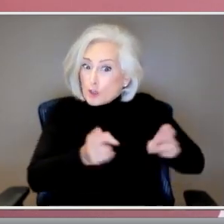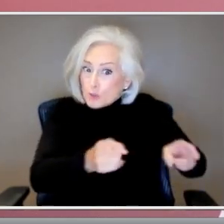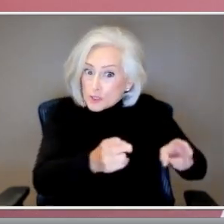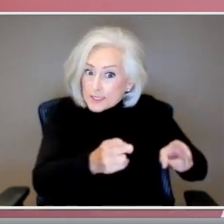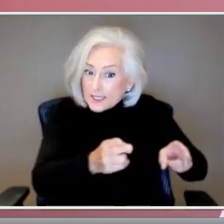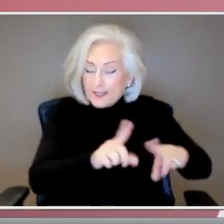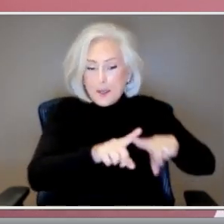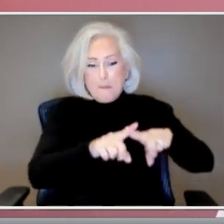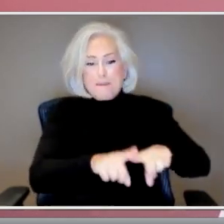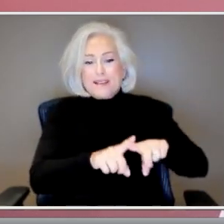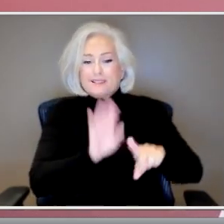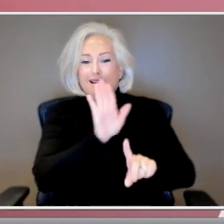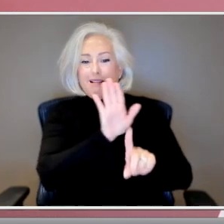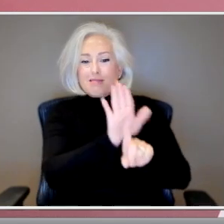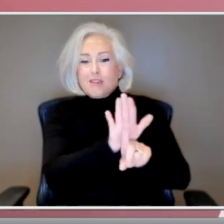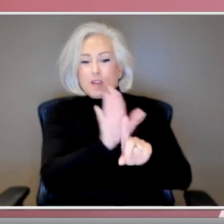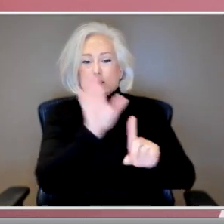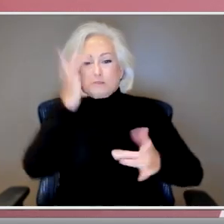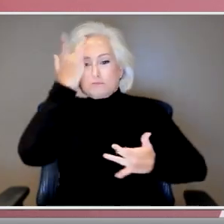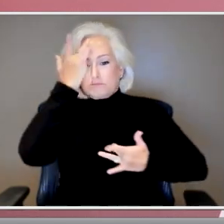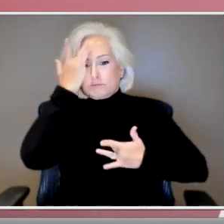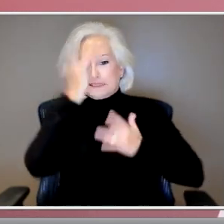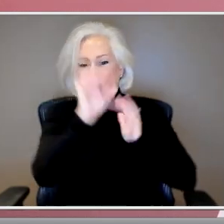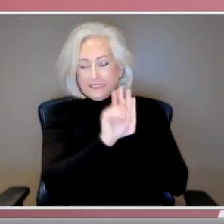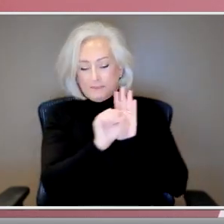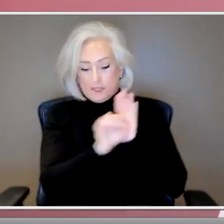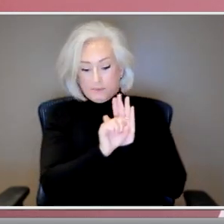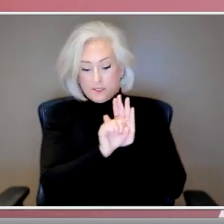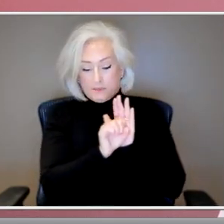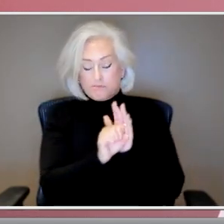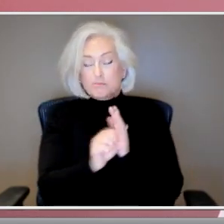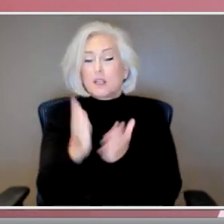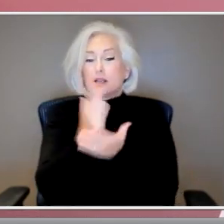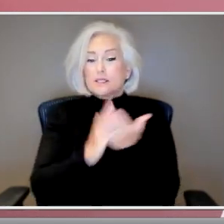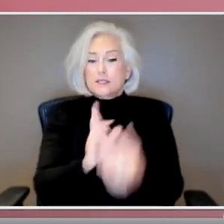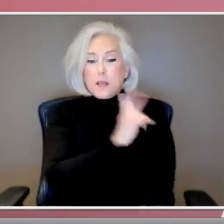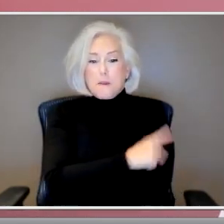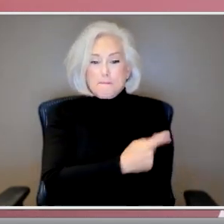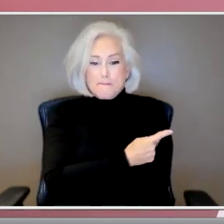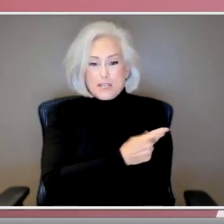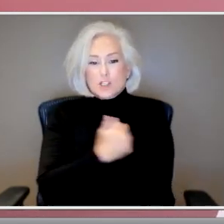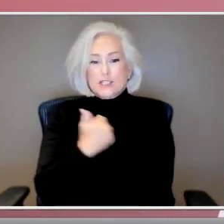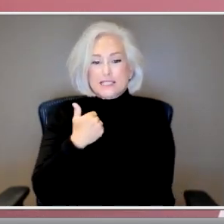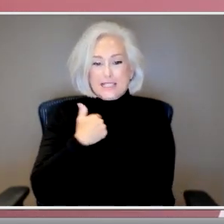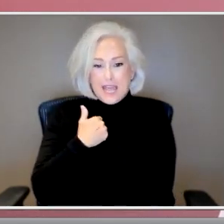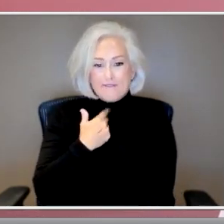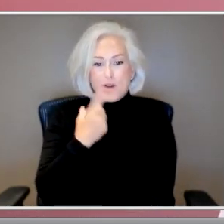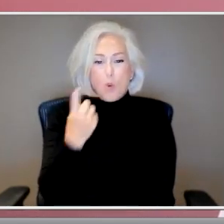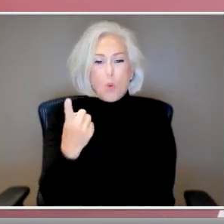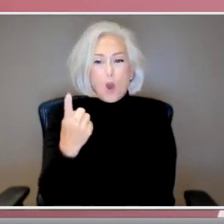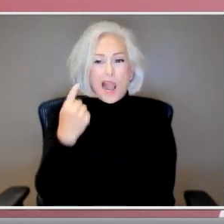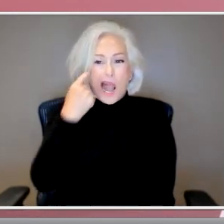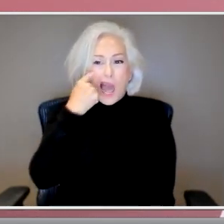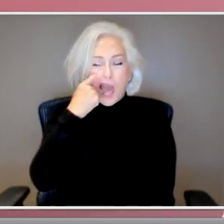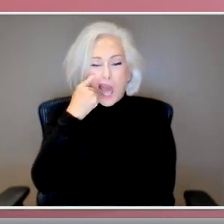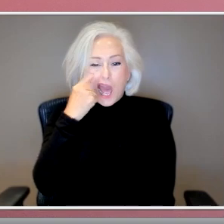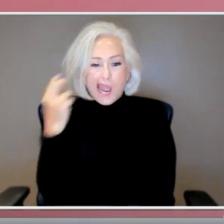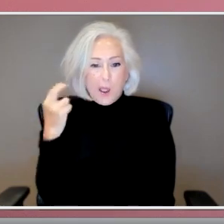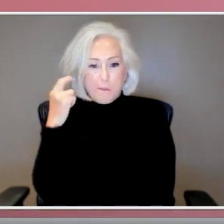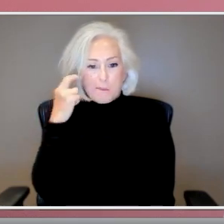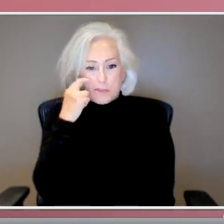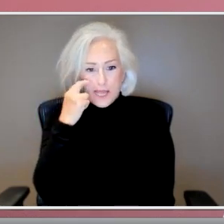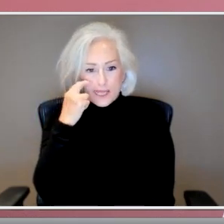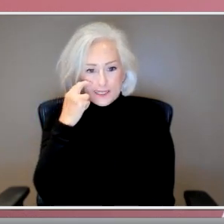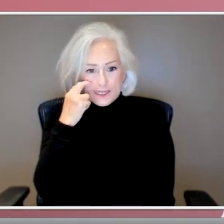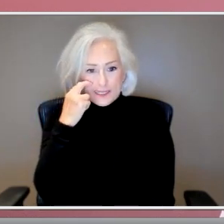those symptoms? Well, some patients start to develop what we call monocular blindness, or one eye, and it kind of goes in and out. It feels like a